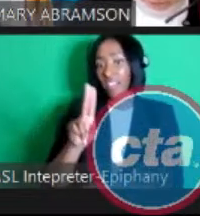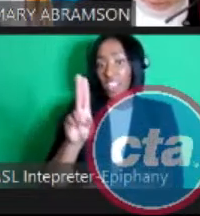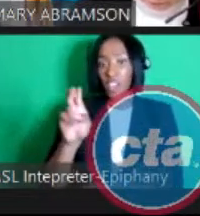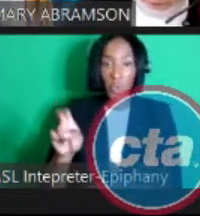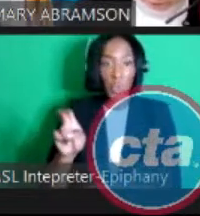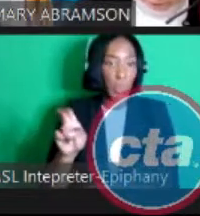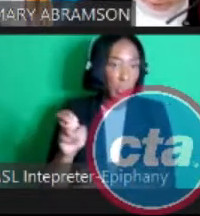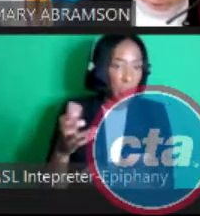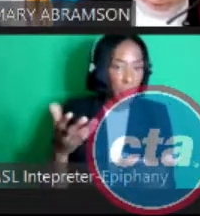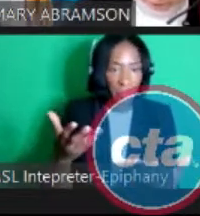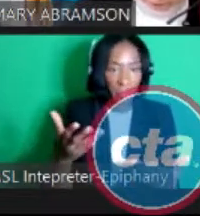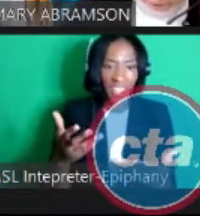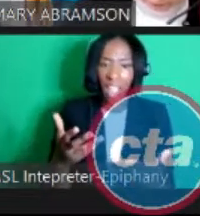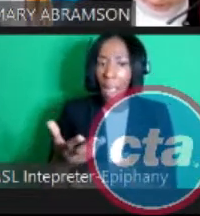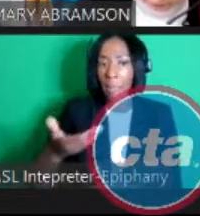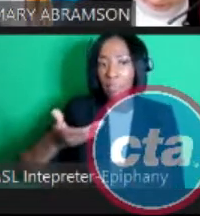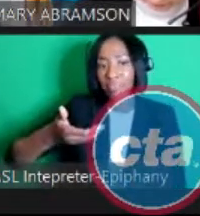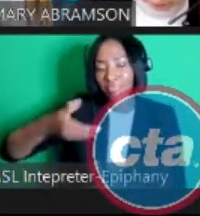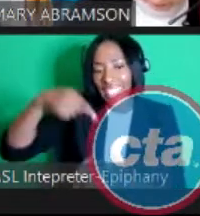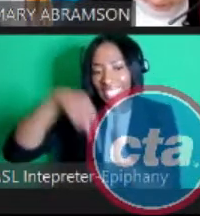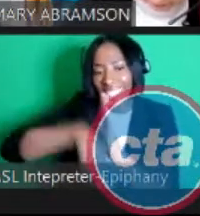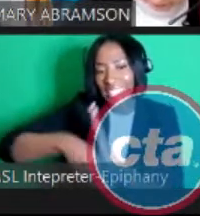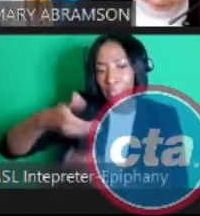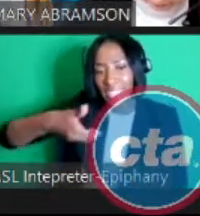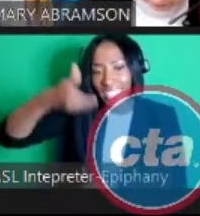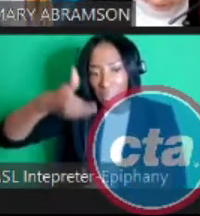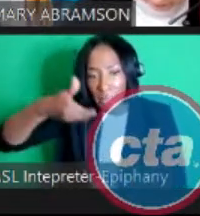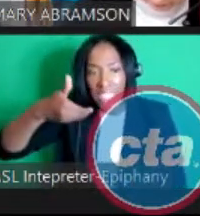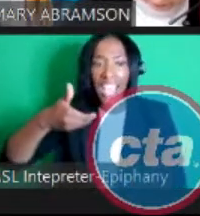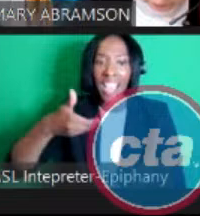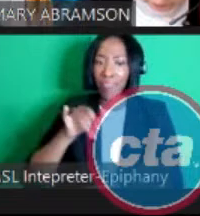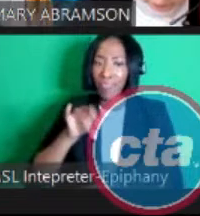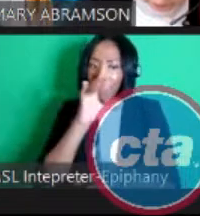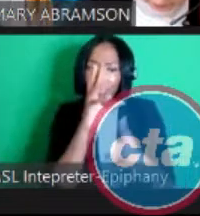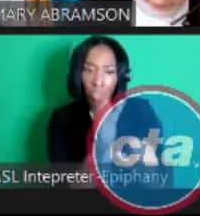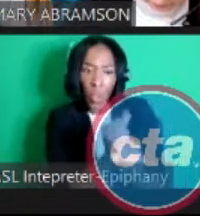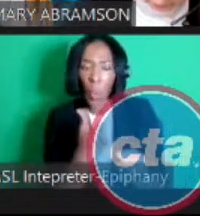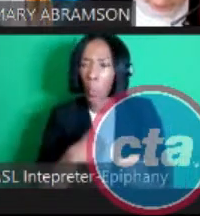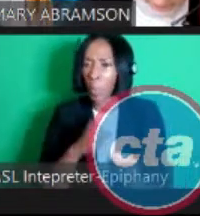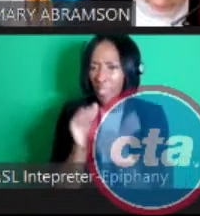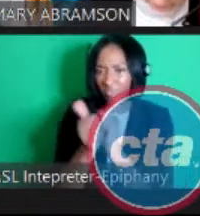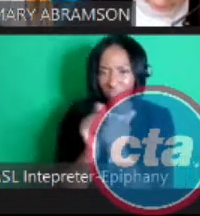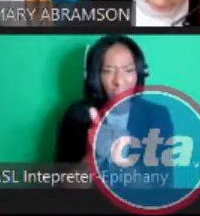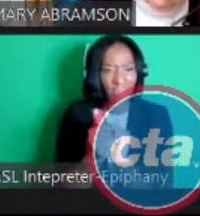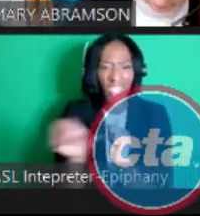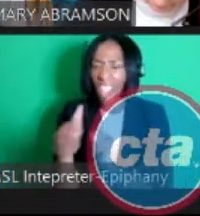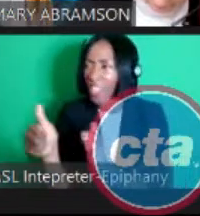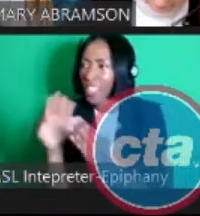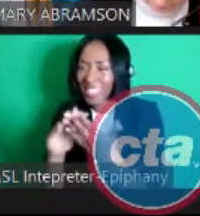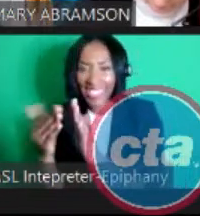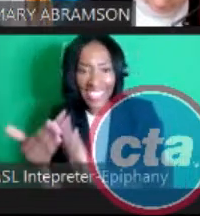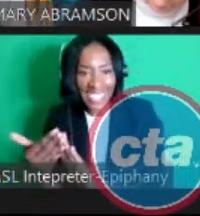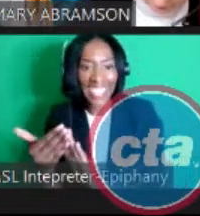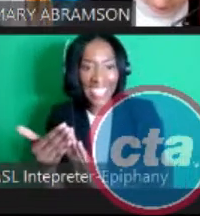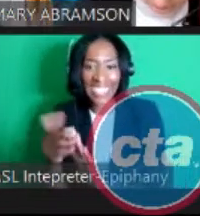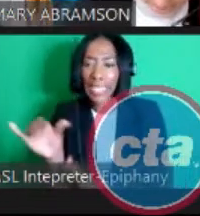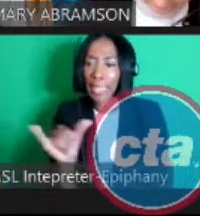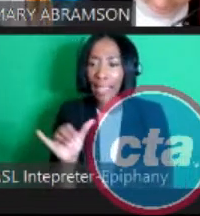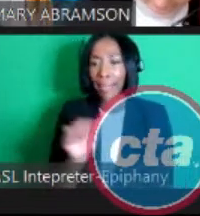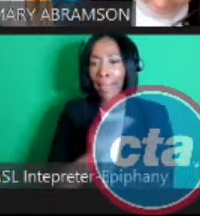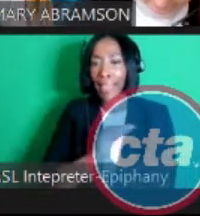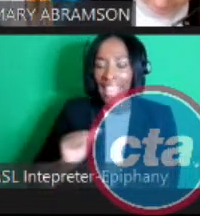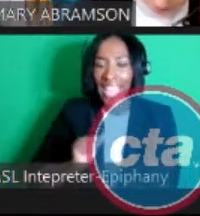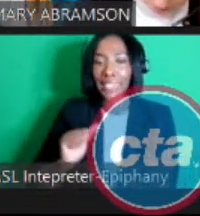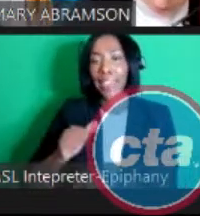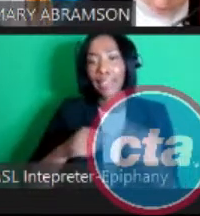things that, were kind of made Chicago as an attractive. We were really up against numerous other cities, large cities like Atlanta, et cetera,